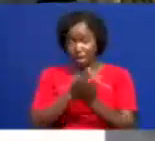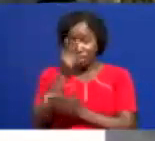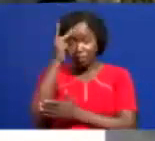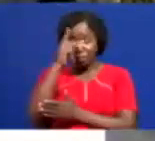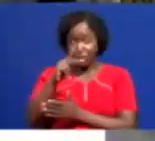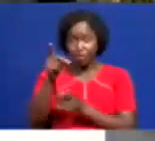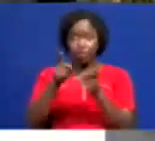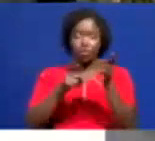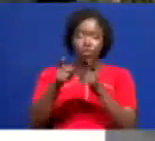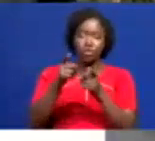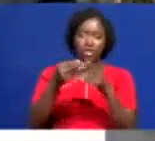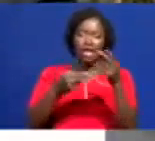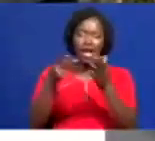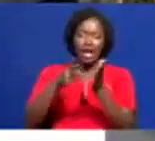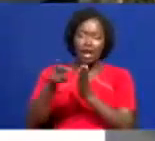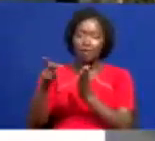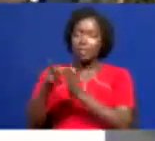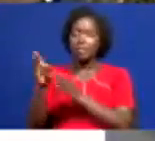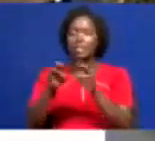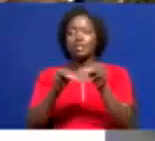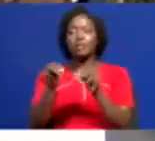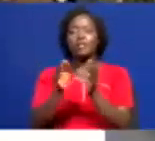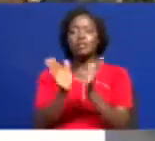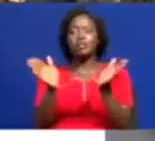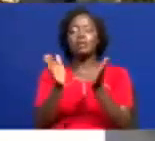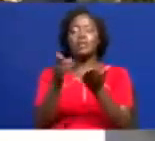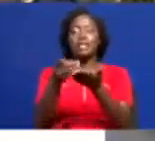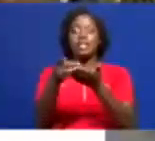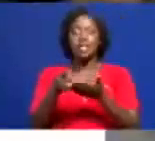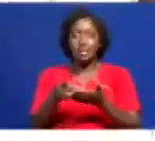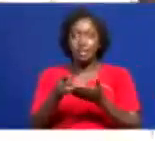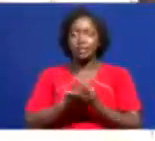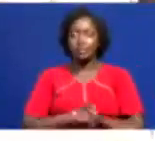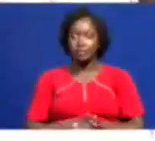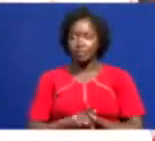contain high inflation and manage public debt.